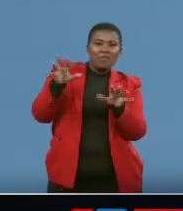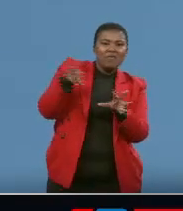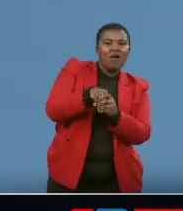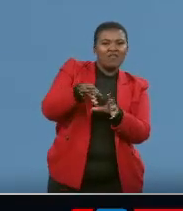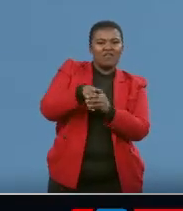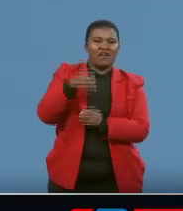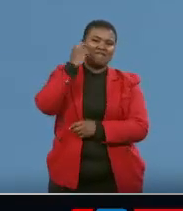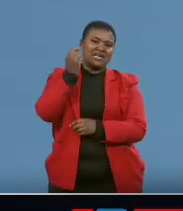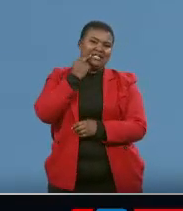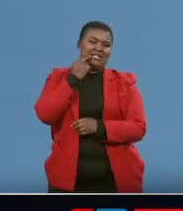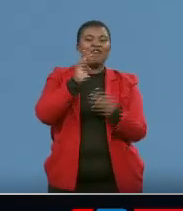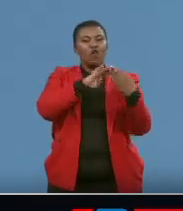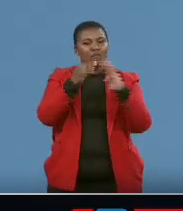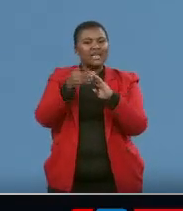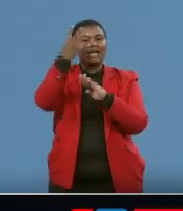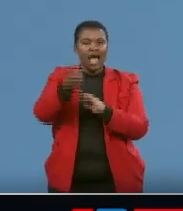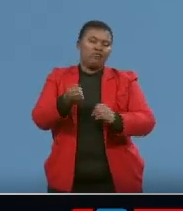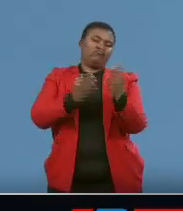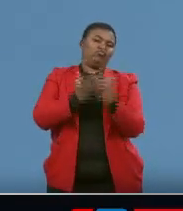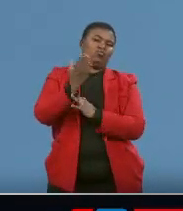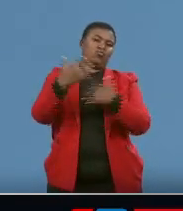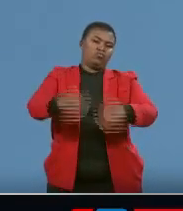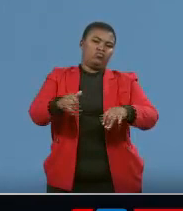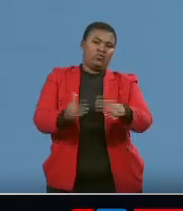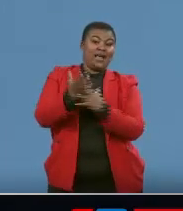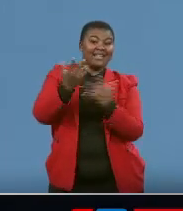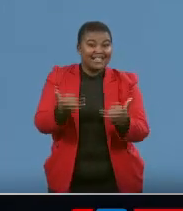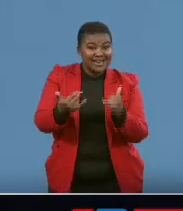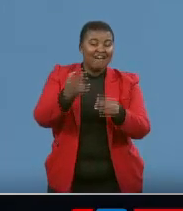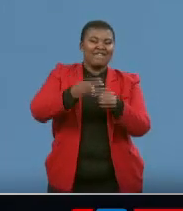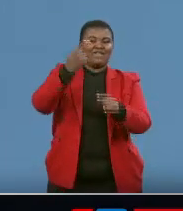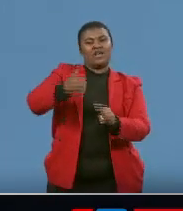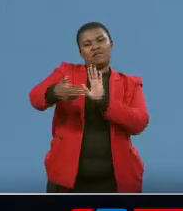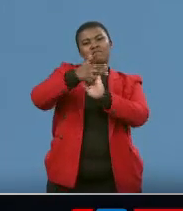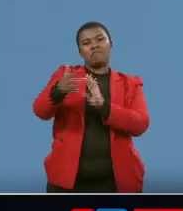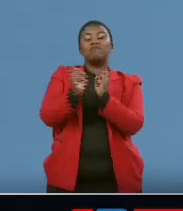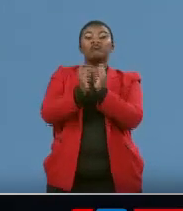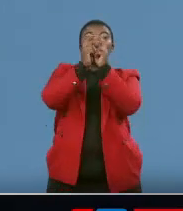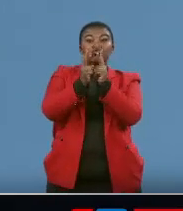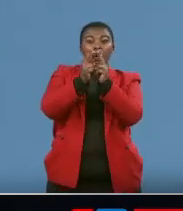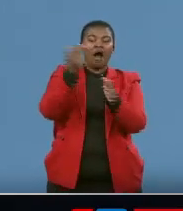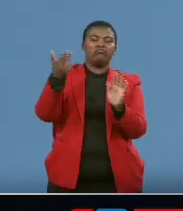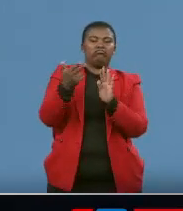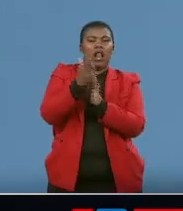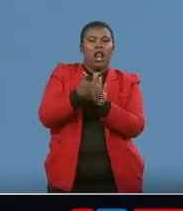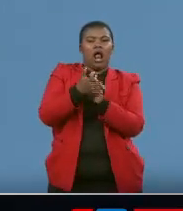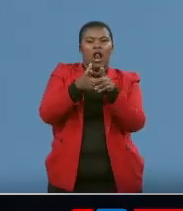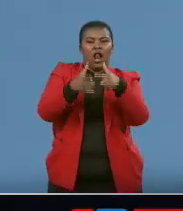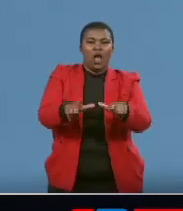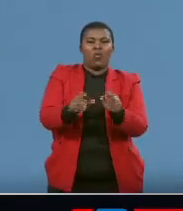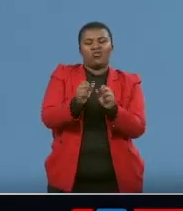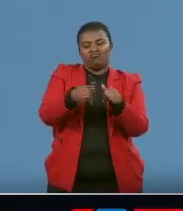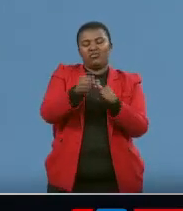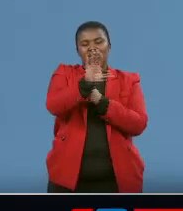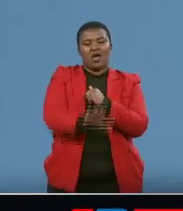community, have finally gotten this right, the 12th official language for South Africa as well. It should be a lot more official than that,